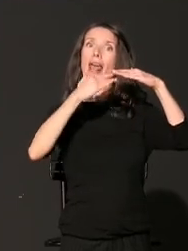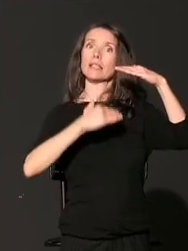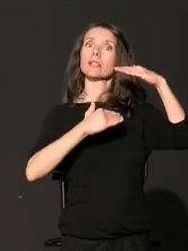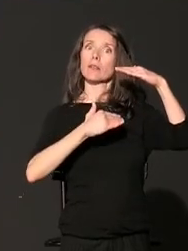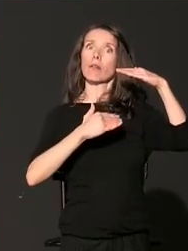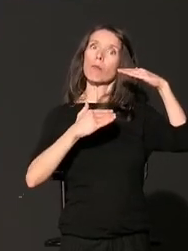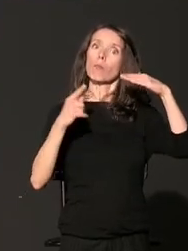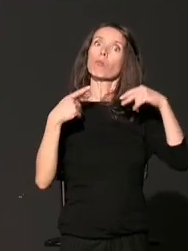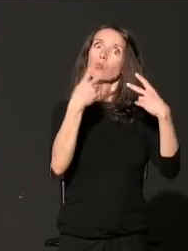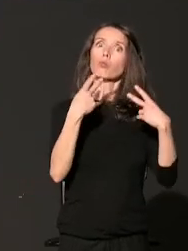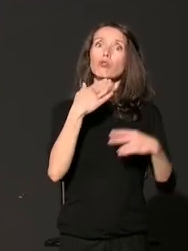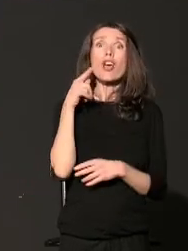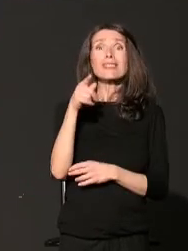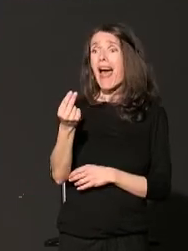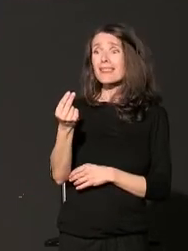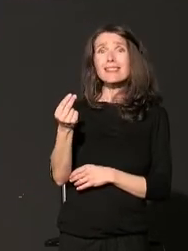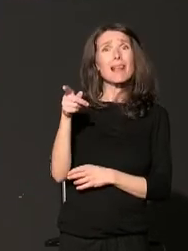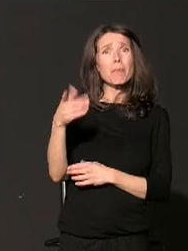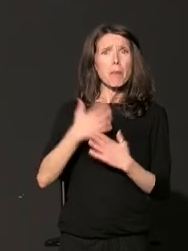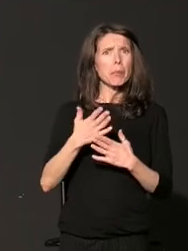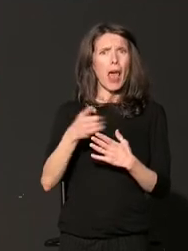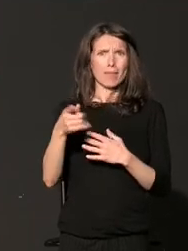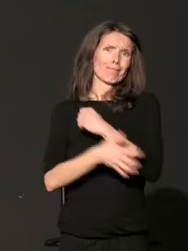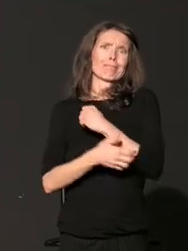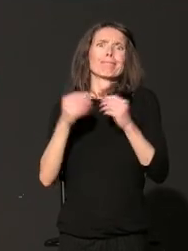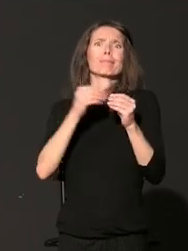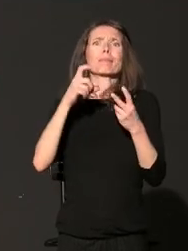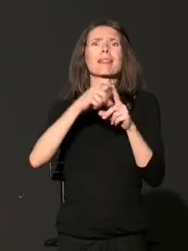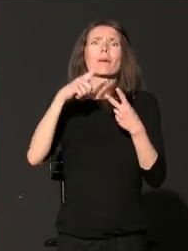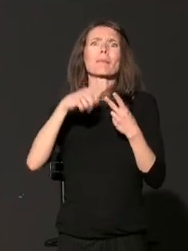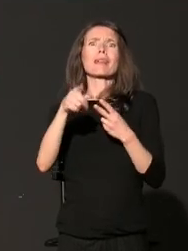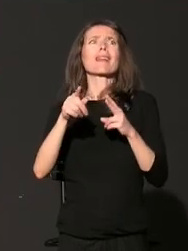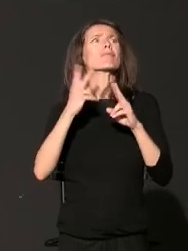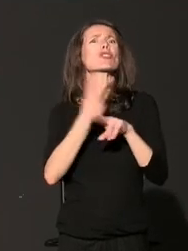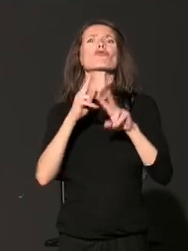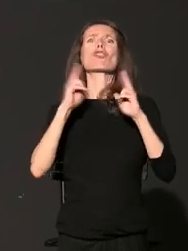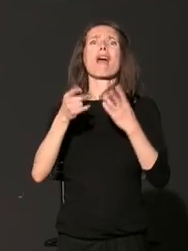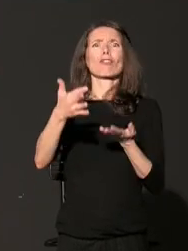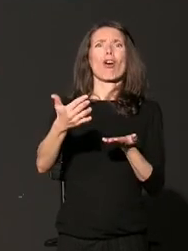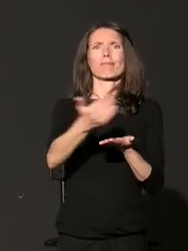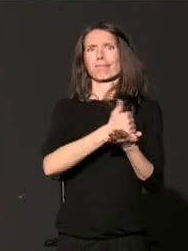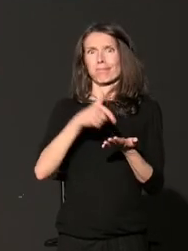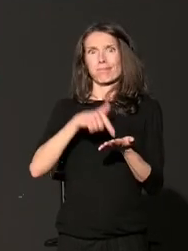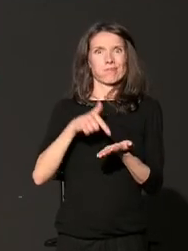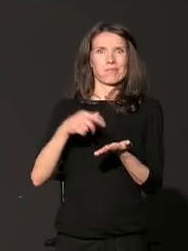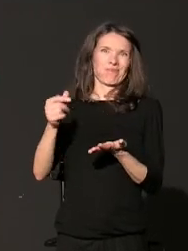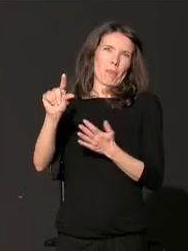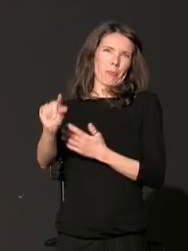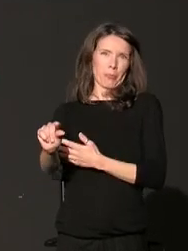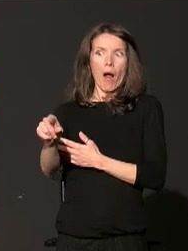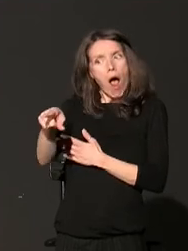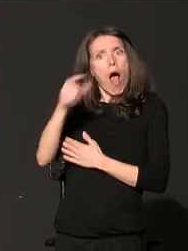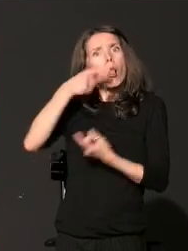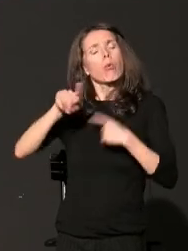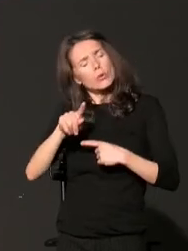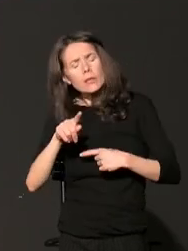in the rankings. And I think that's just a small vignette of exactly the generosity of spirit, the civic kind of ties that people have